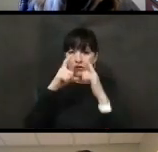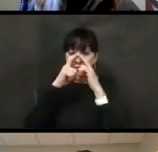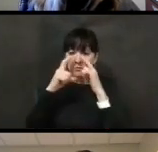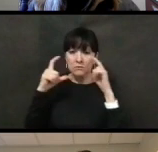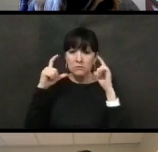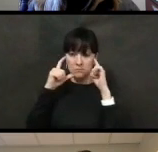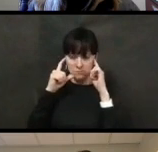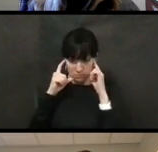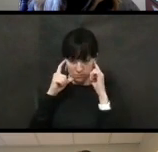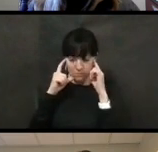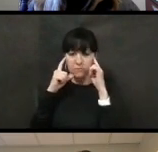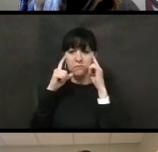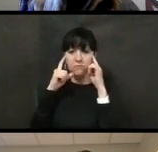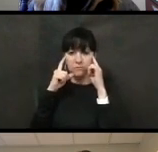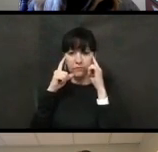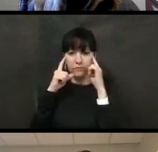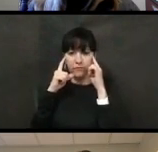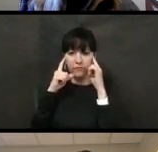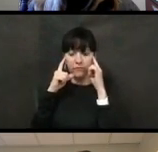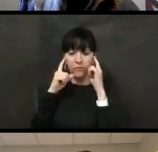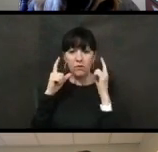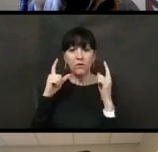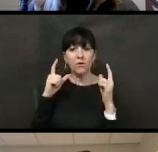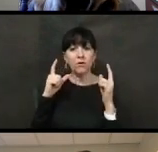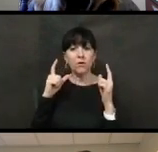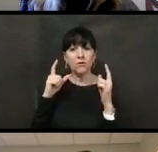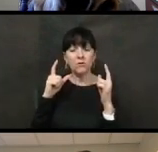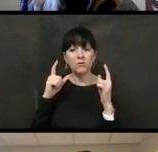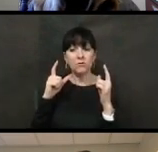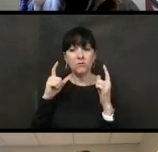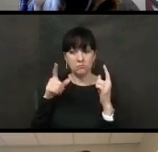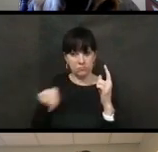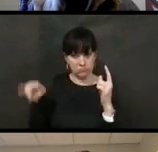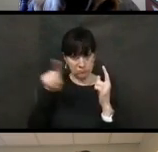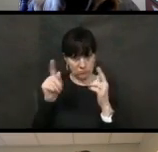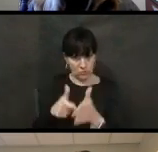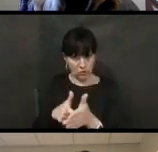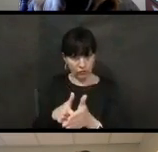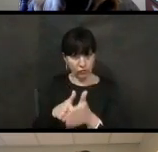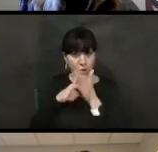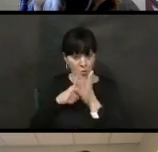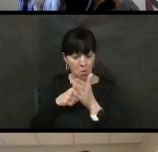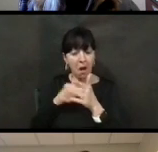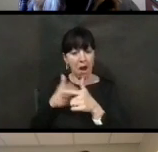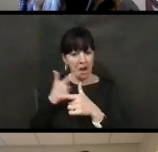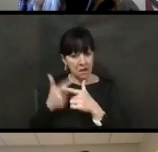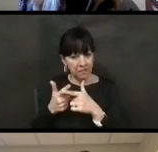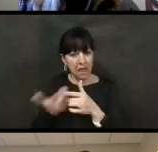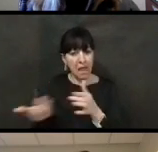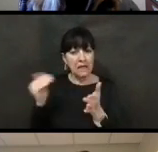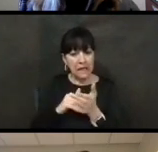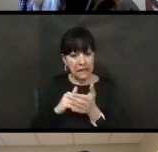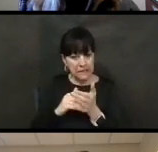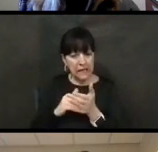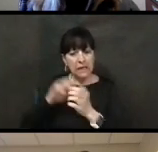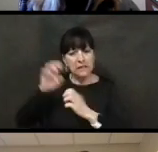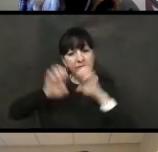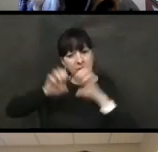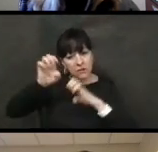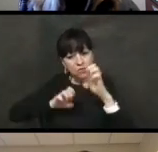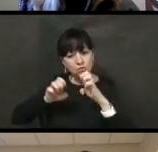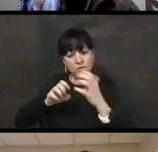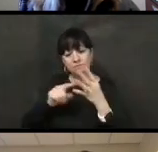required and can be reevaluated in the end of June, but no sooner. all social distancing also should stay until then at least.